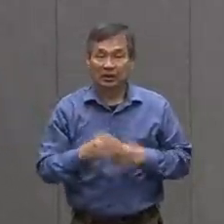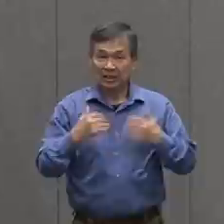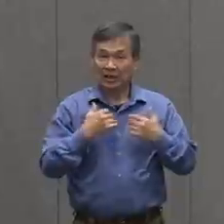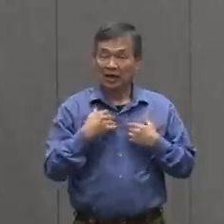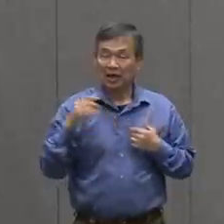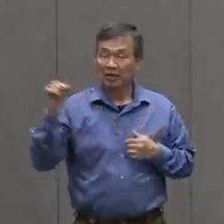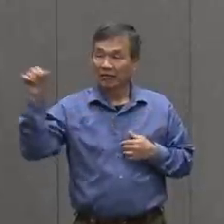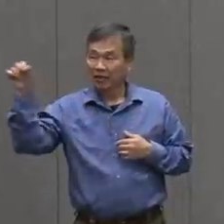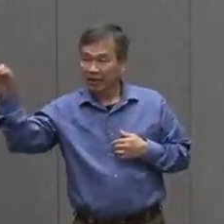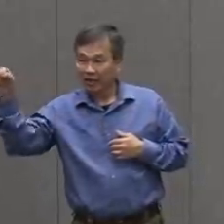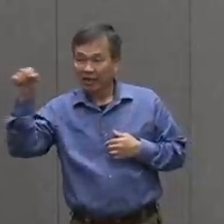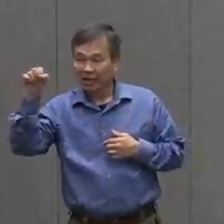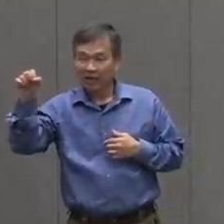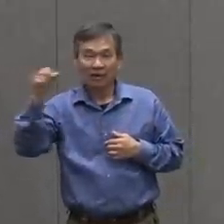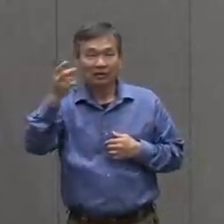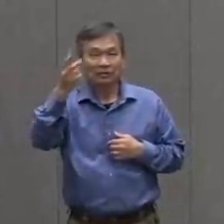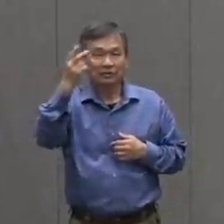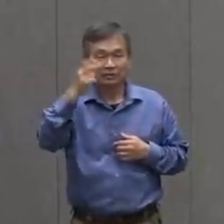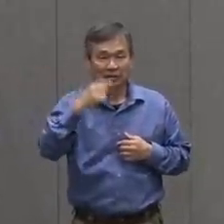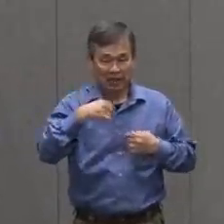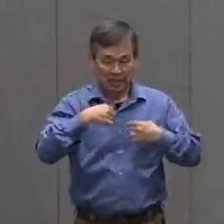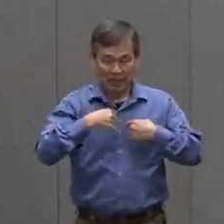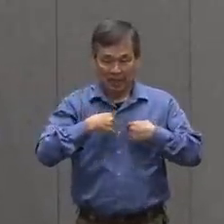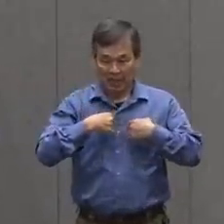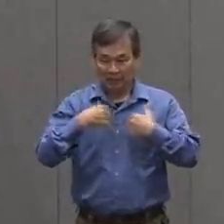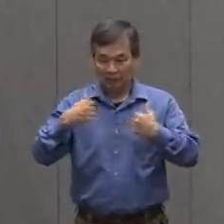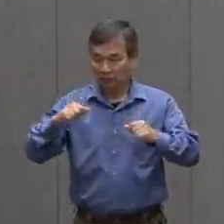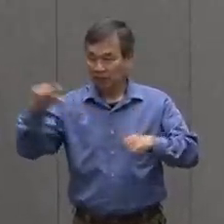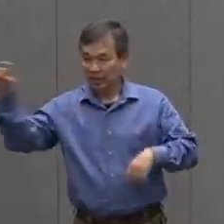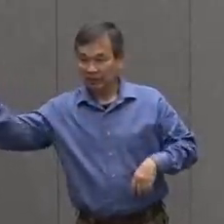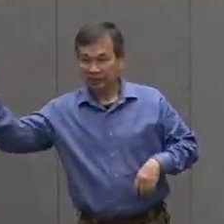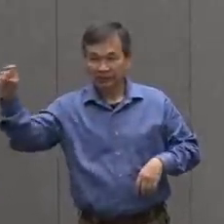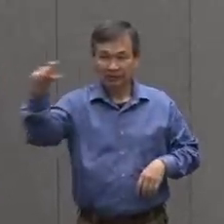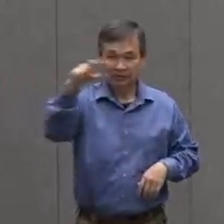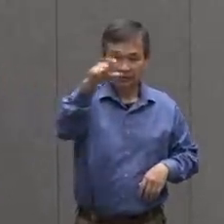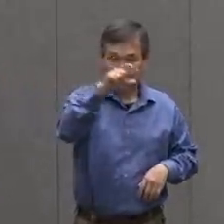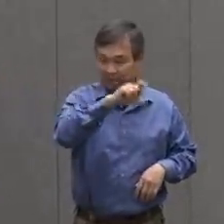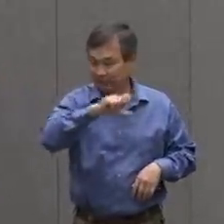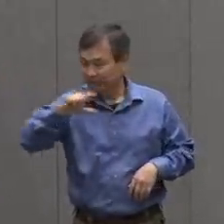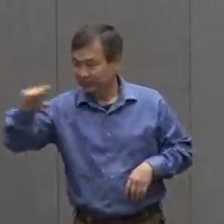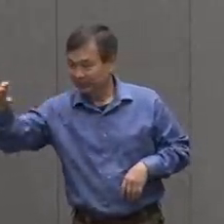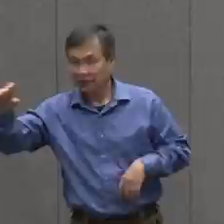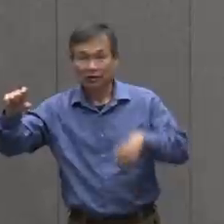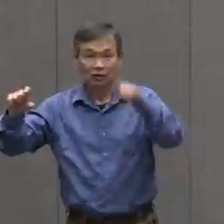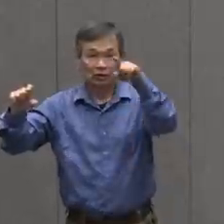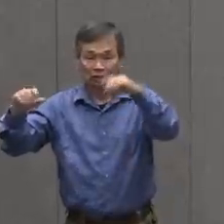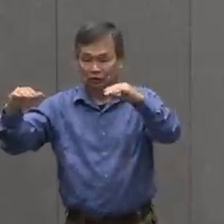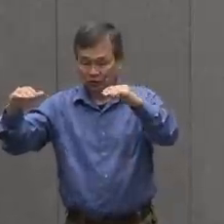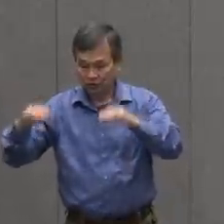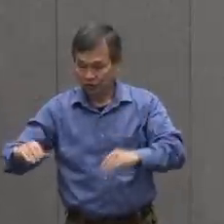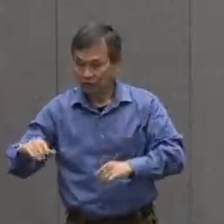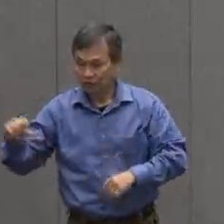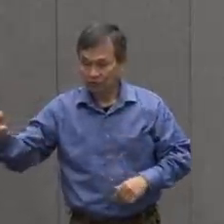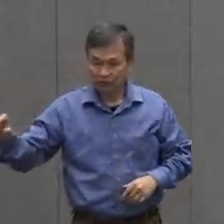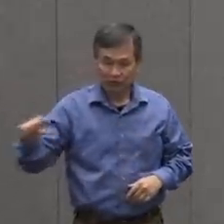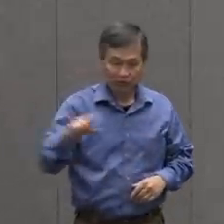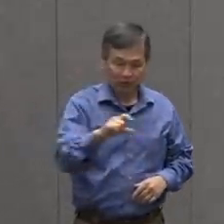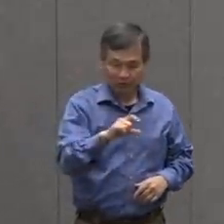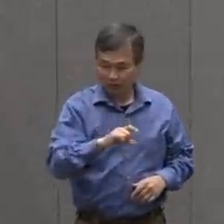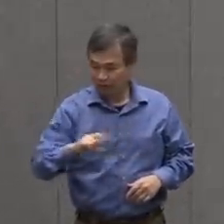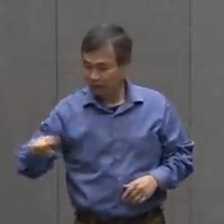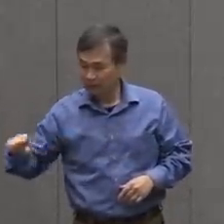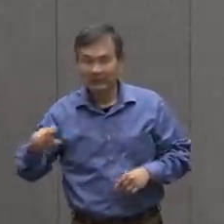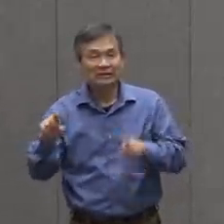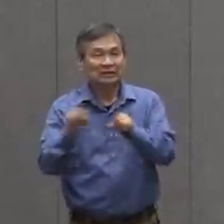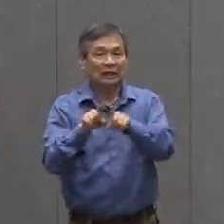1, 2. And our goal is going to be to fill the top row and then the bottom row. Okay, friends, I lost my chair.